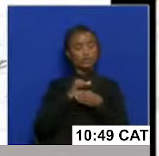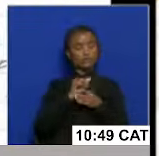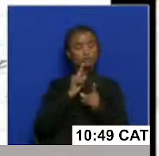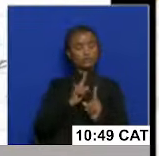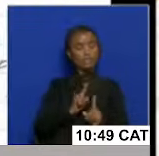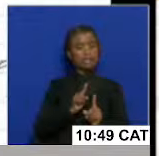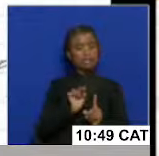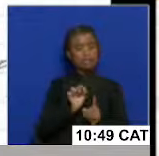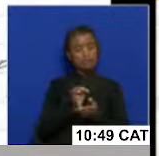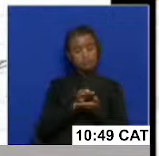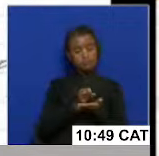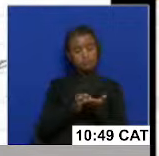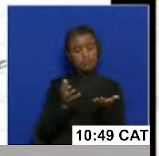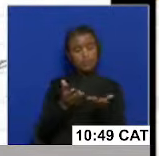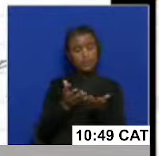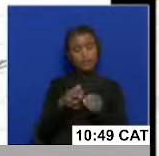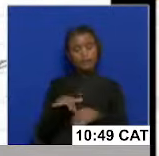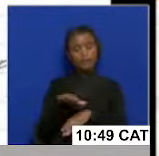Yes, I do.